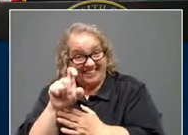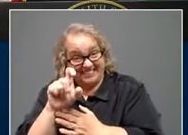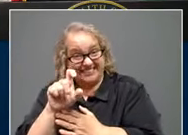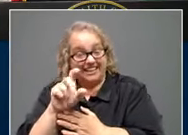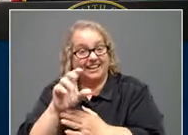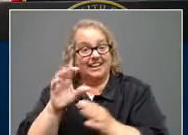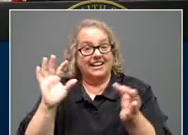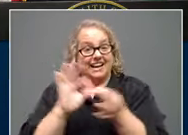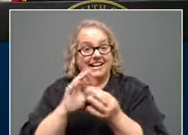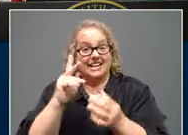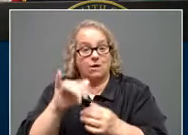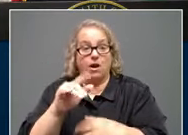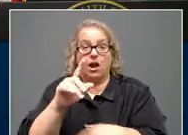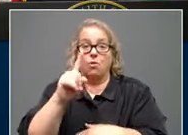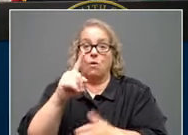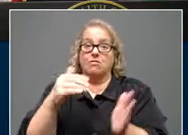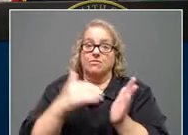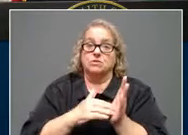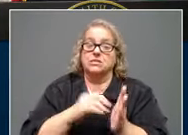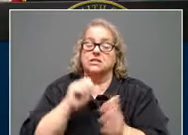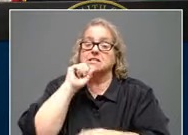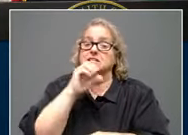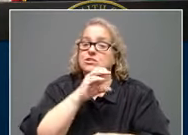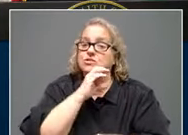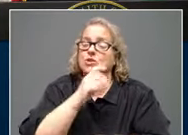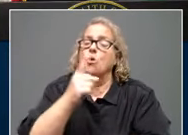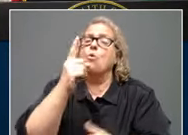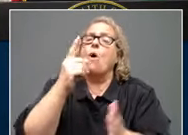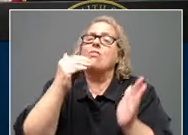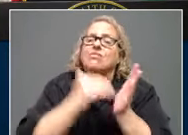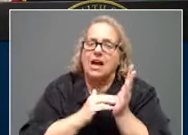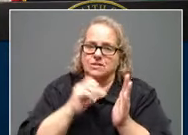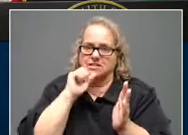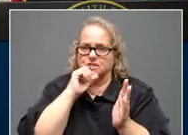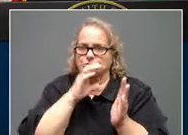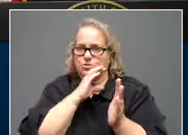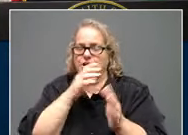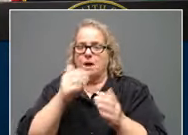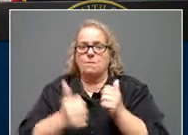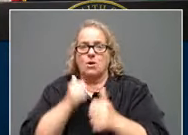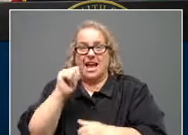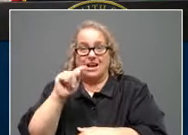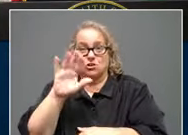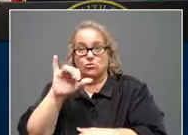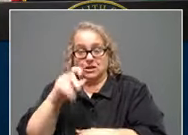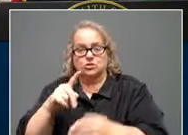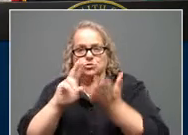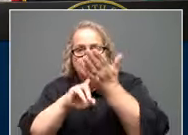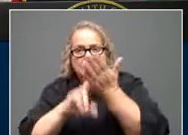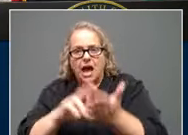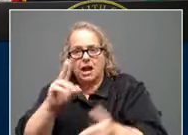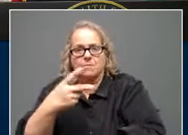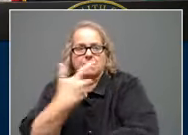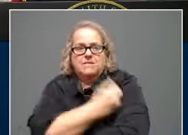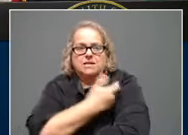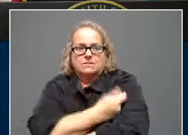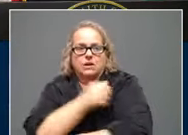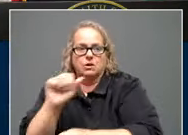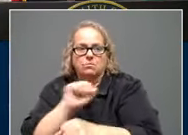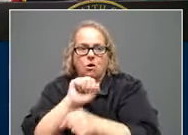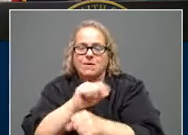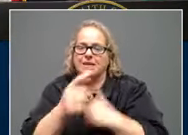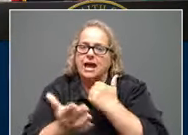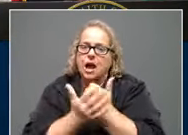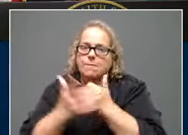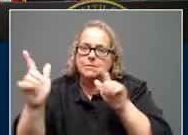1,000 senior citizens in Kentucky, 1,000 of the people most at risk, with signing up for vaccine appointments. In addition, they